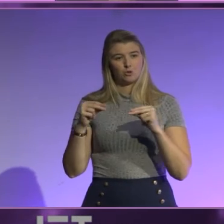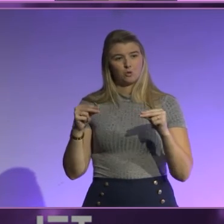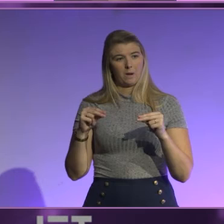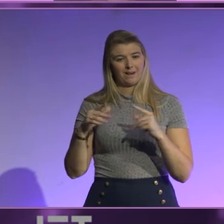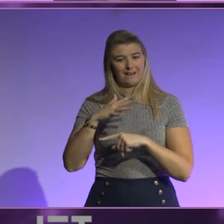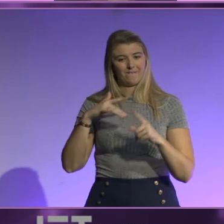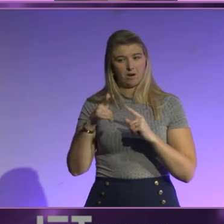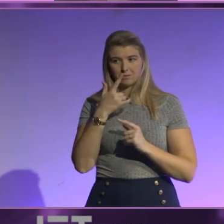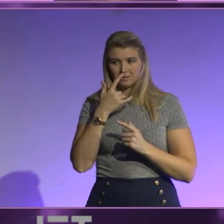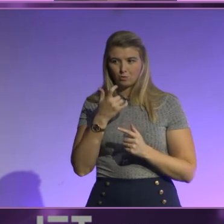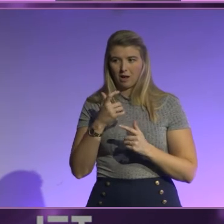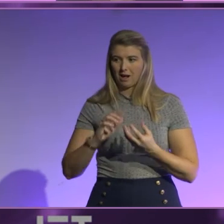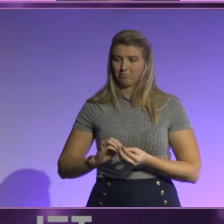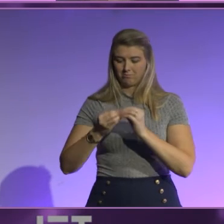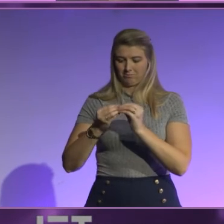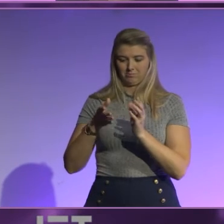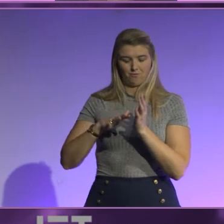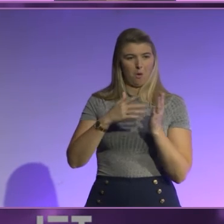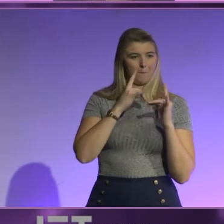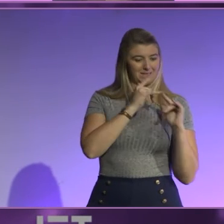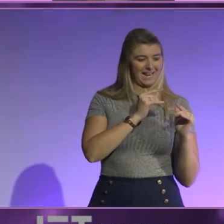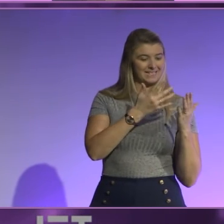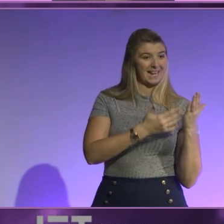be generated directly from test data,